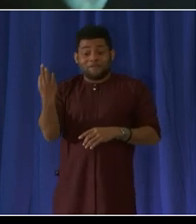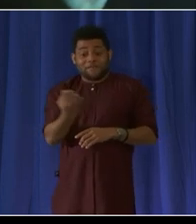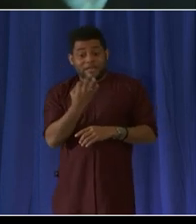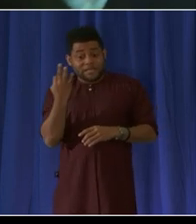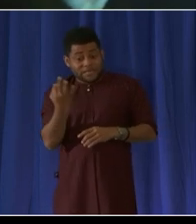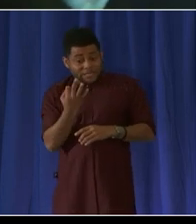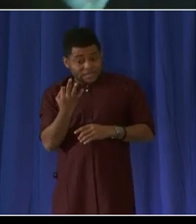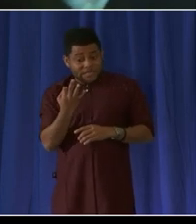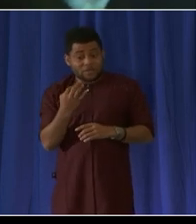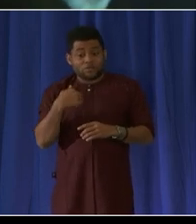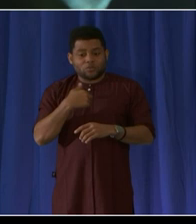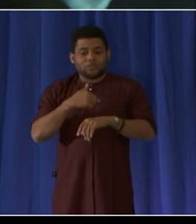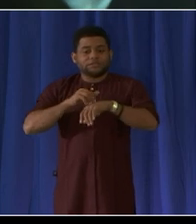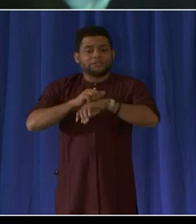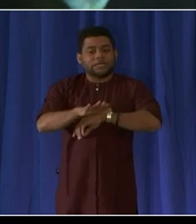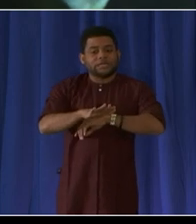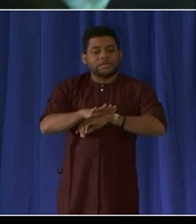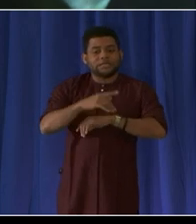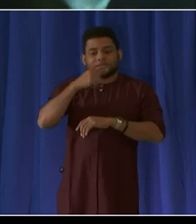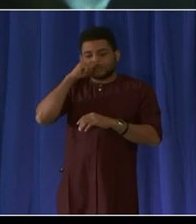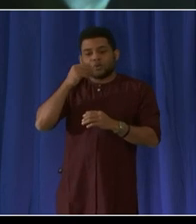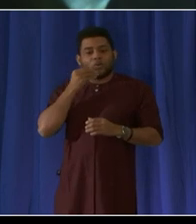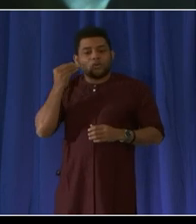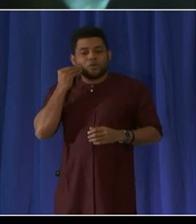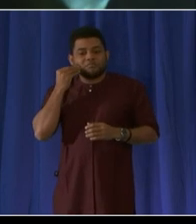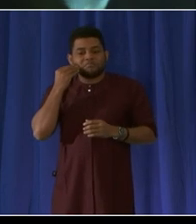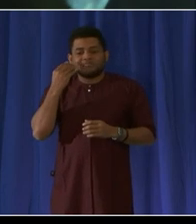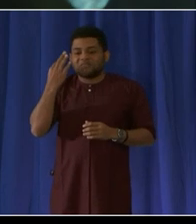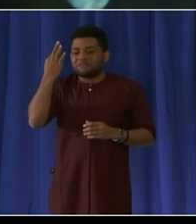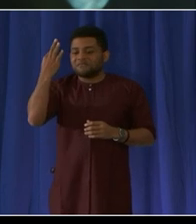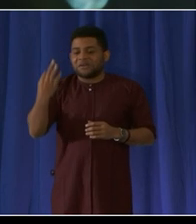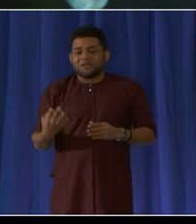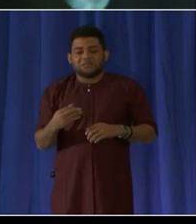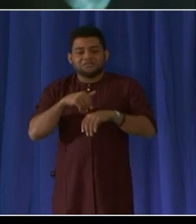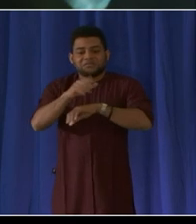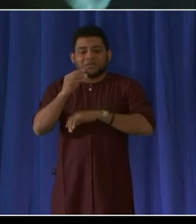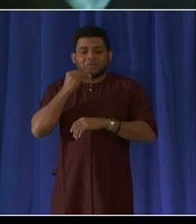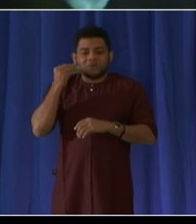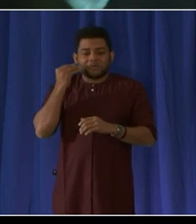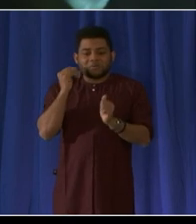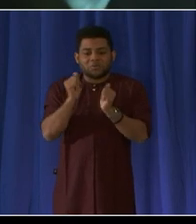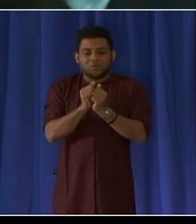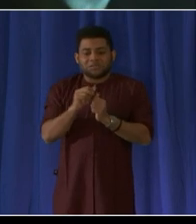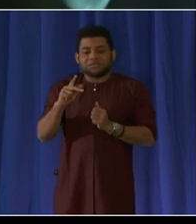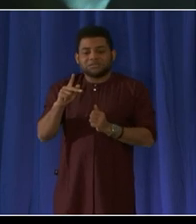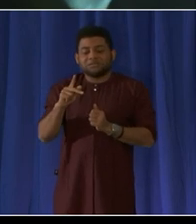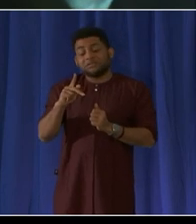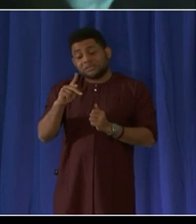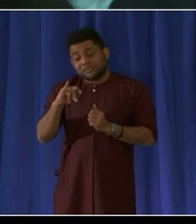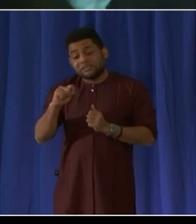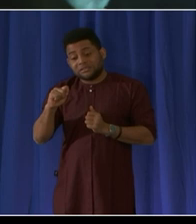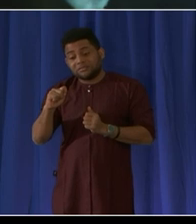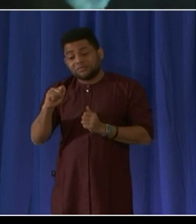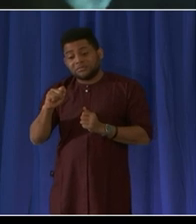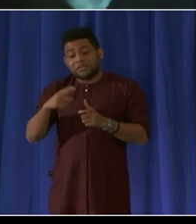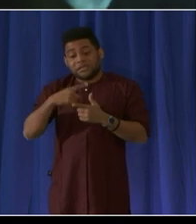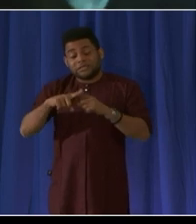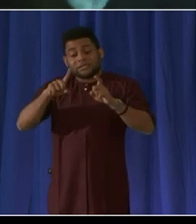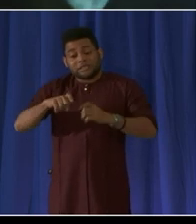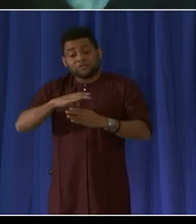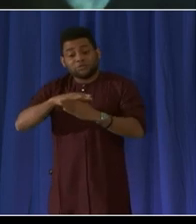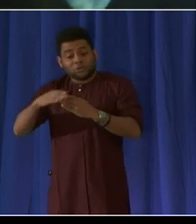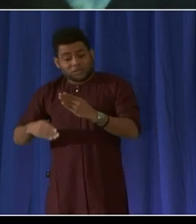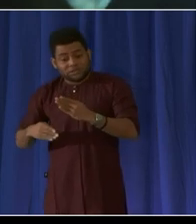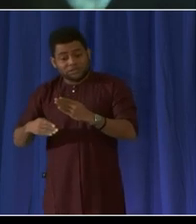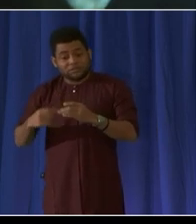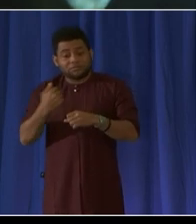would send our kids home like we do on every Friday so that families could test over the